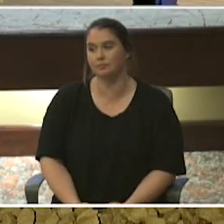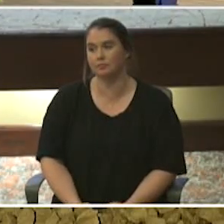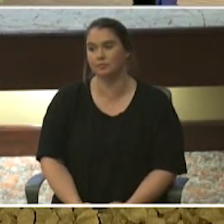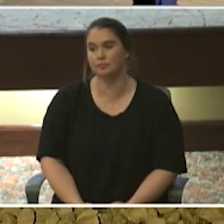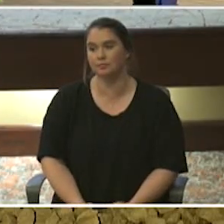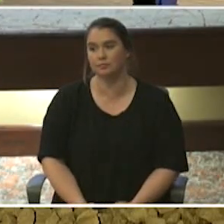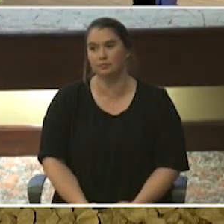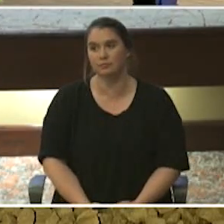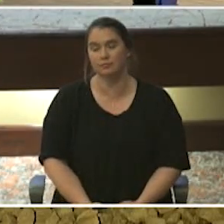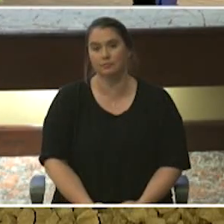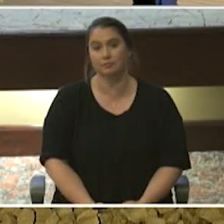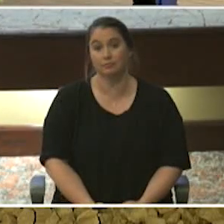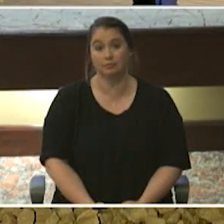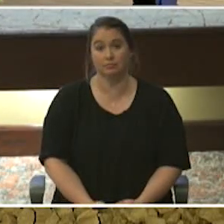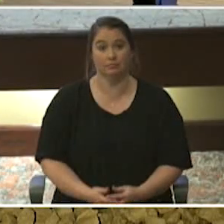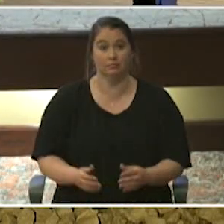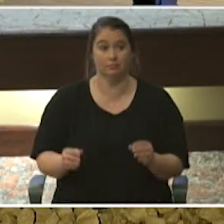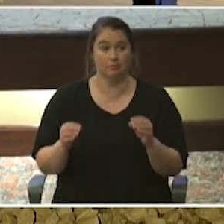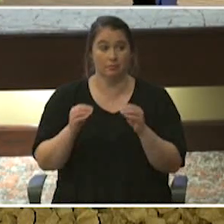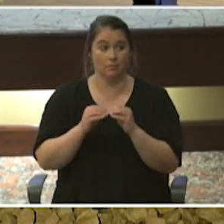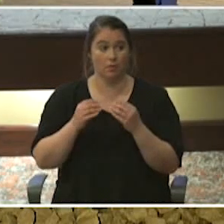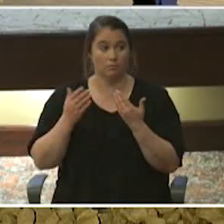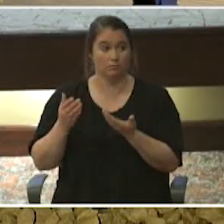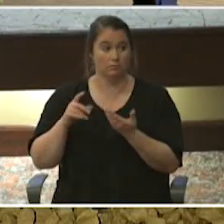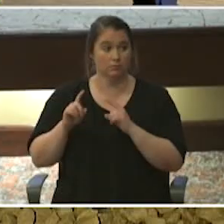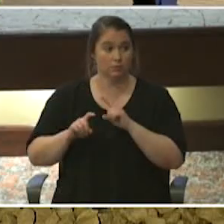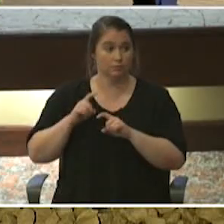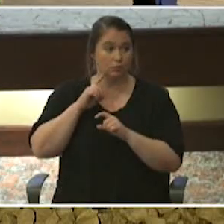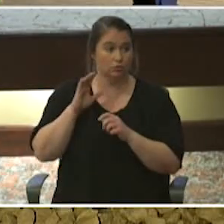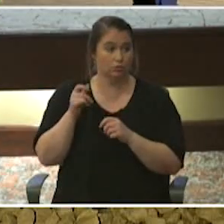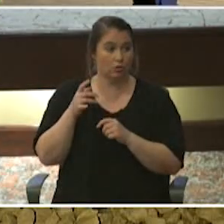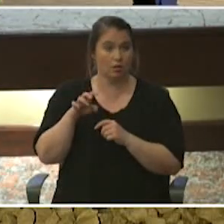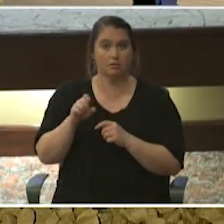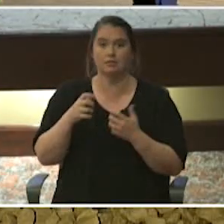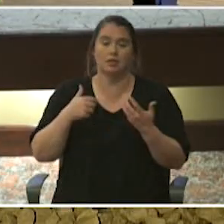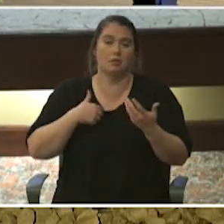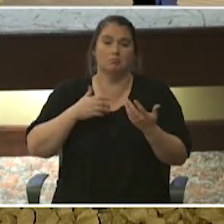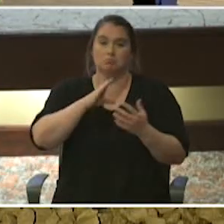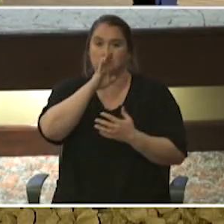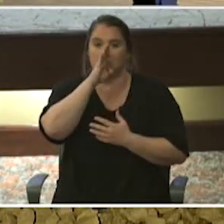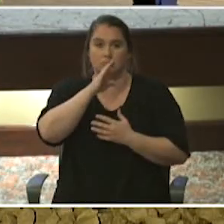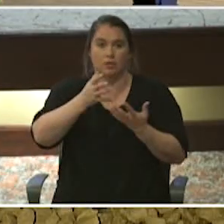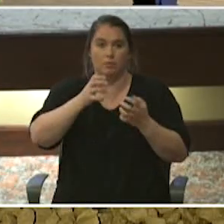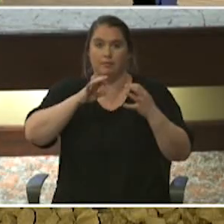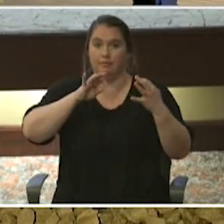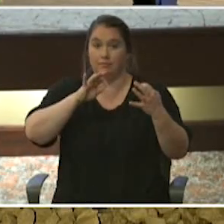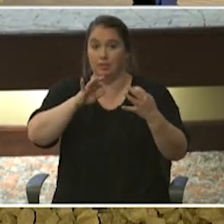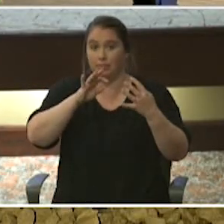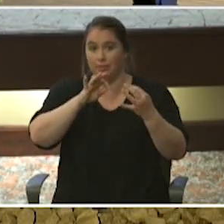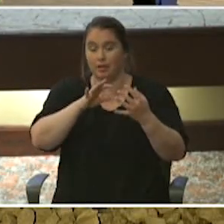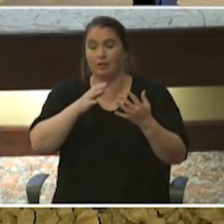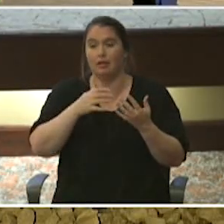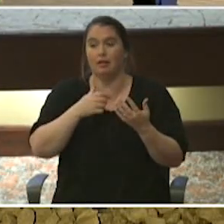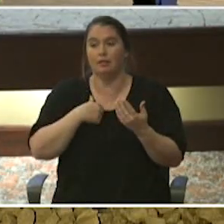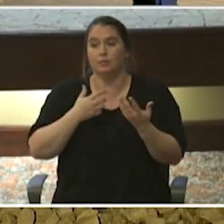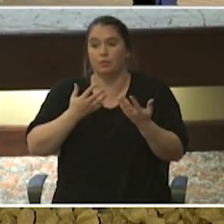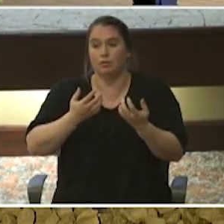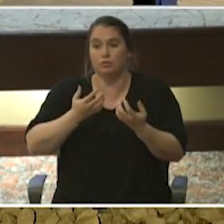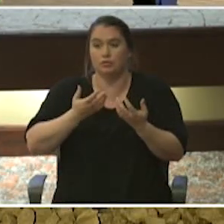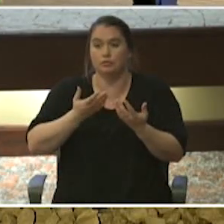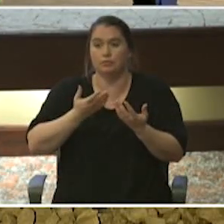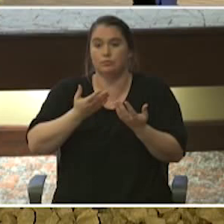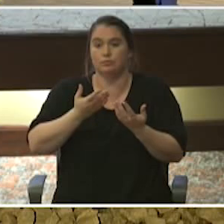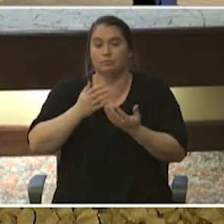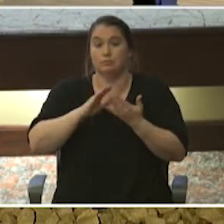Okay. Anything else there, Charles? I would just like some feedback. Yes. I would like to work with